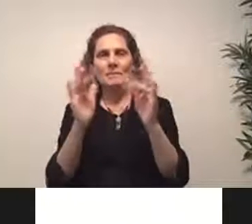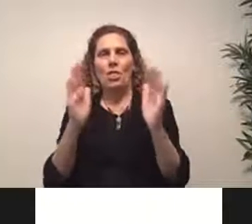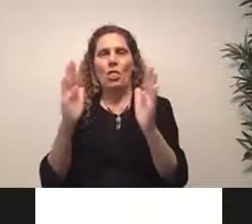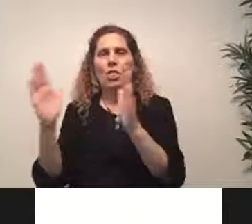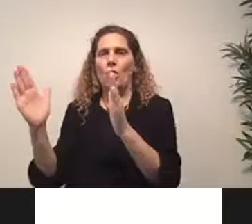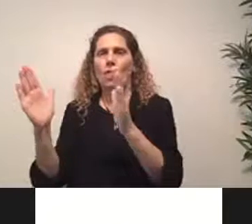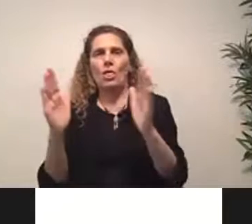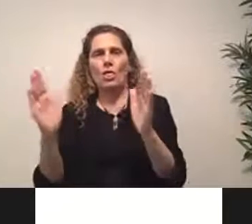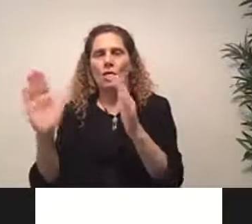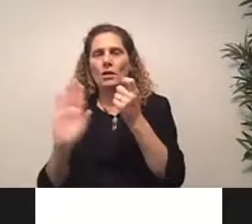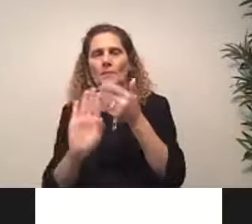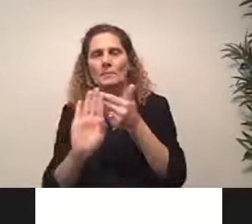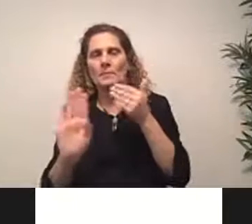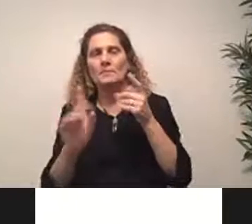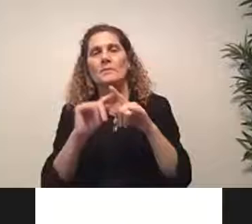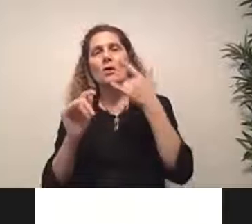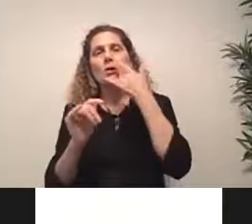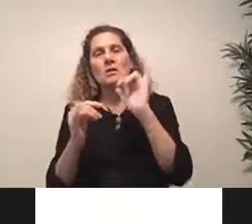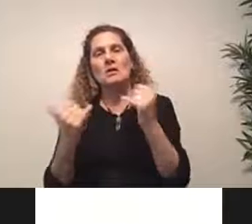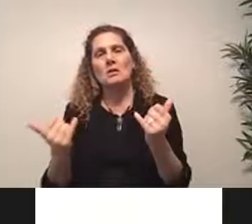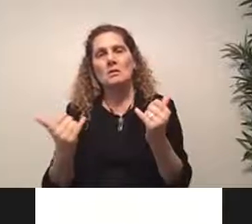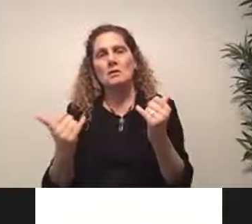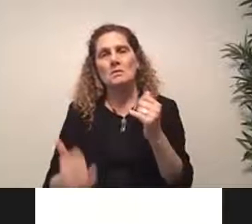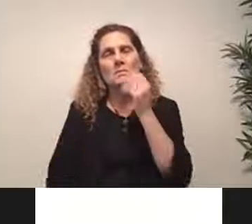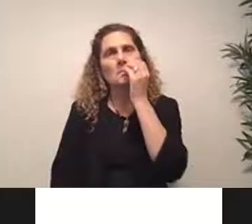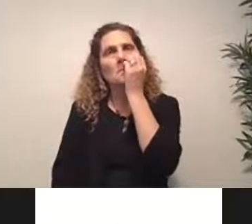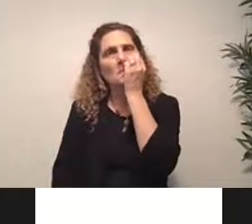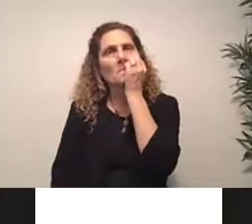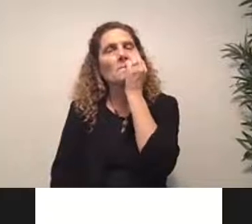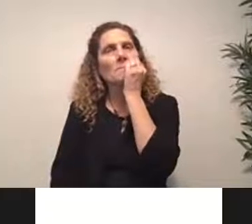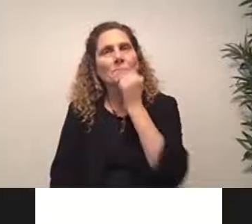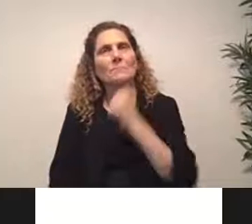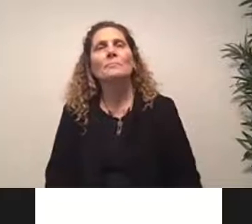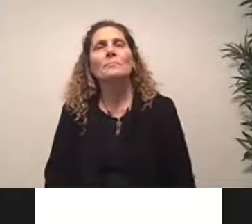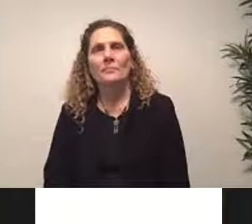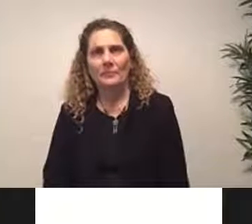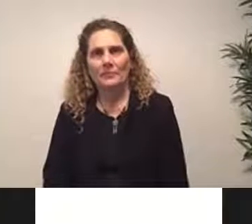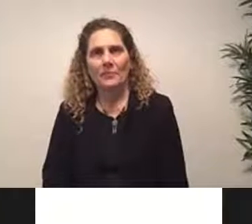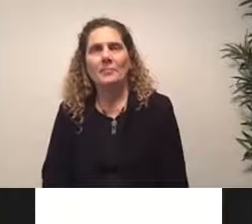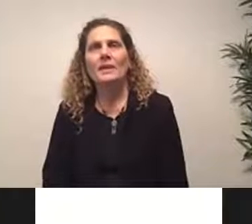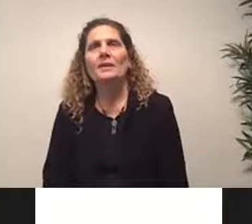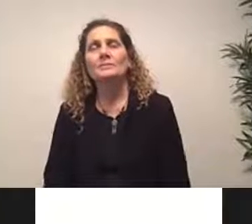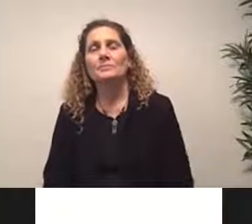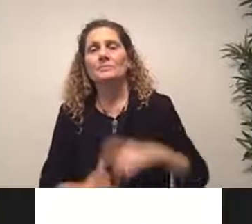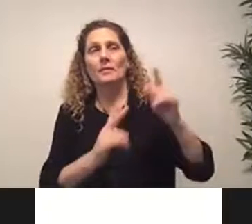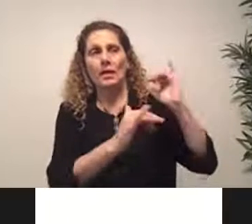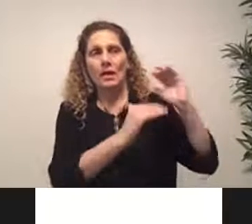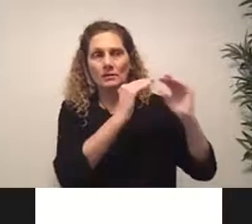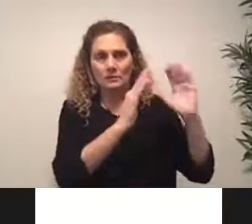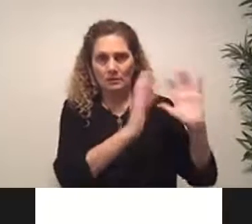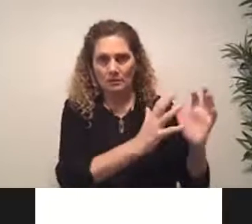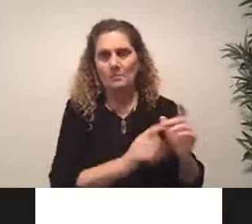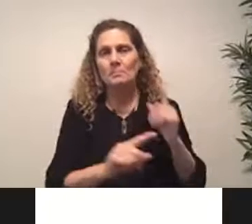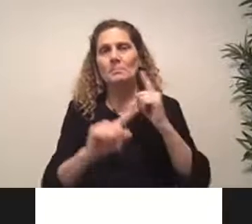in our children as well. Another note that I'll make when we look at the data is that the trends in